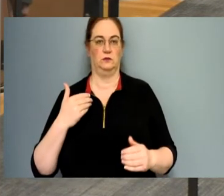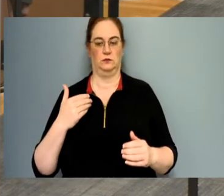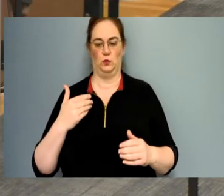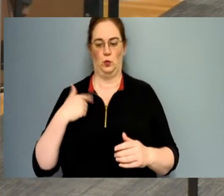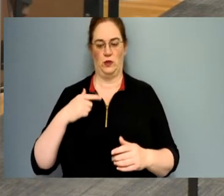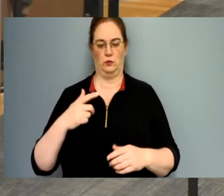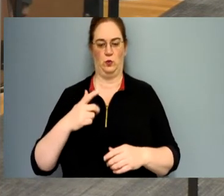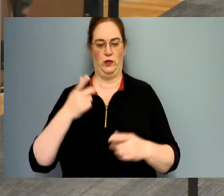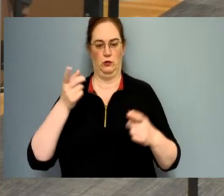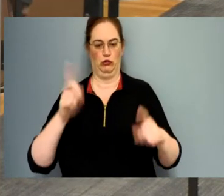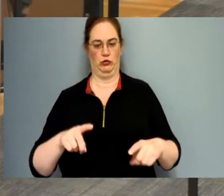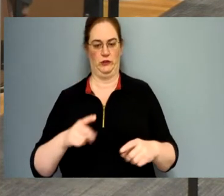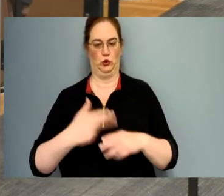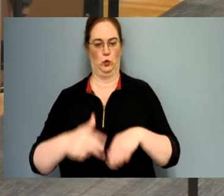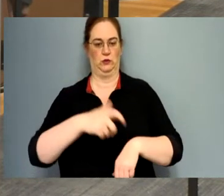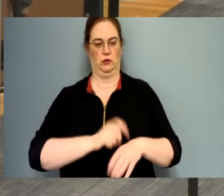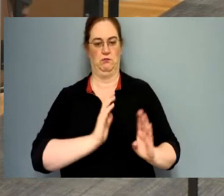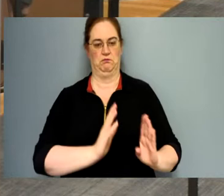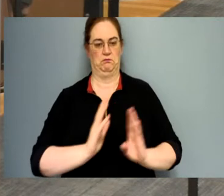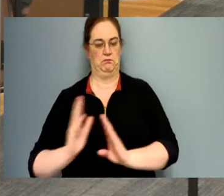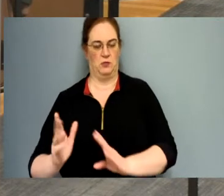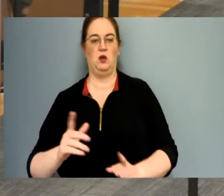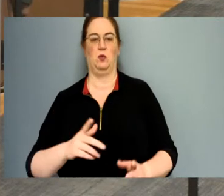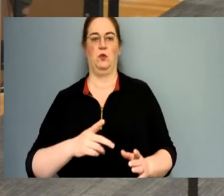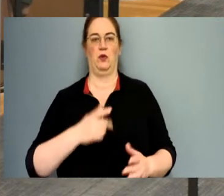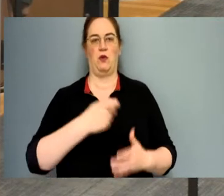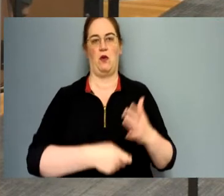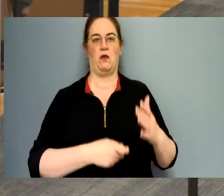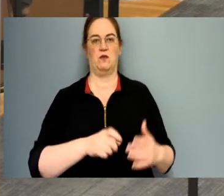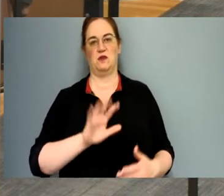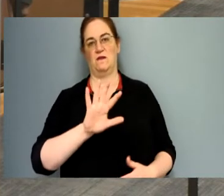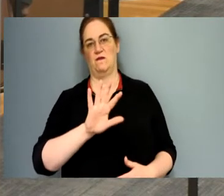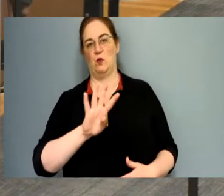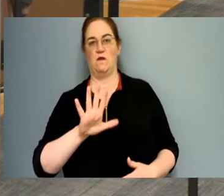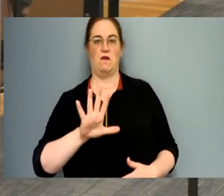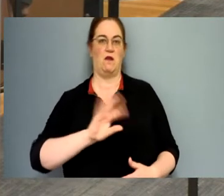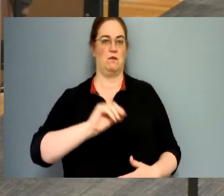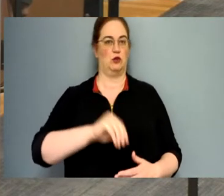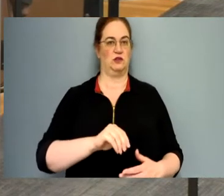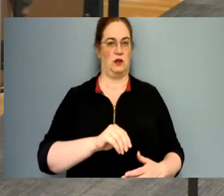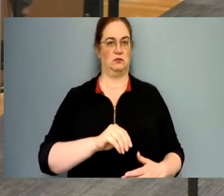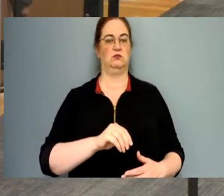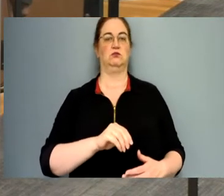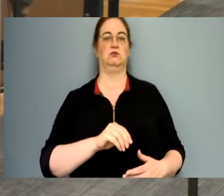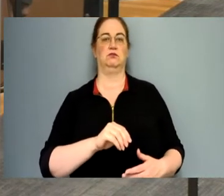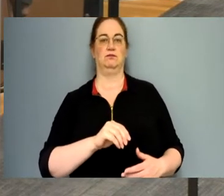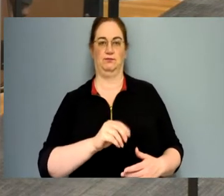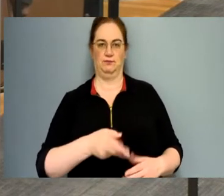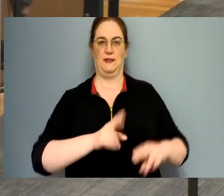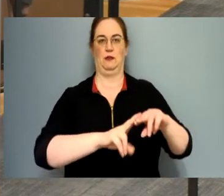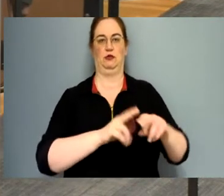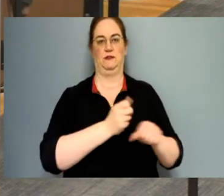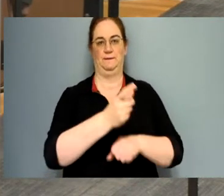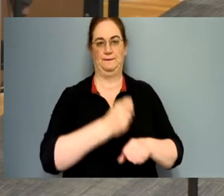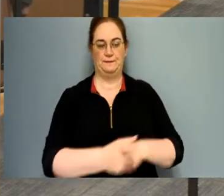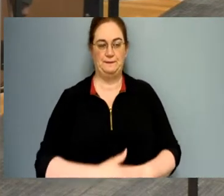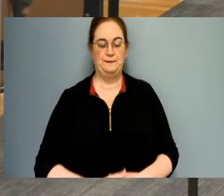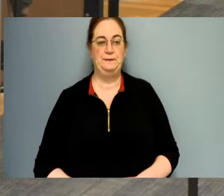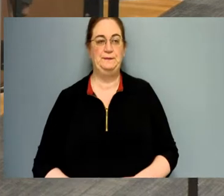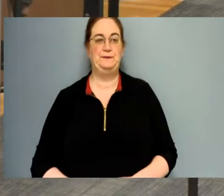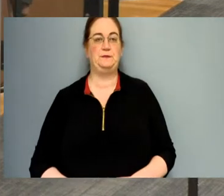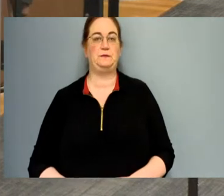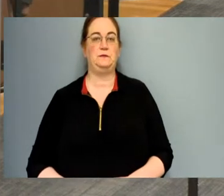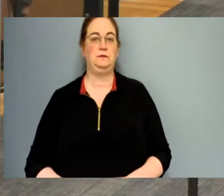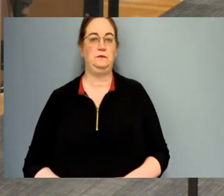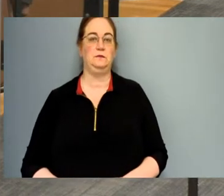time, which was a 4 or 5% per year increase.